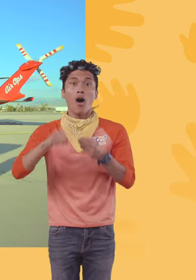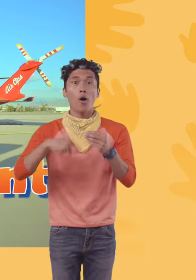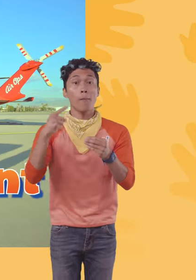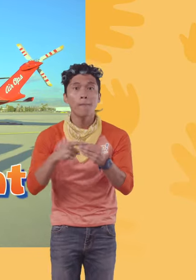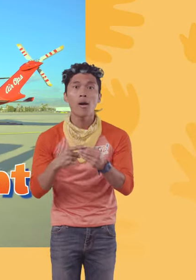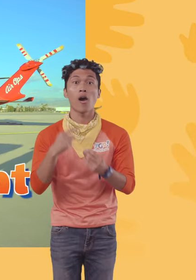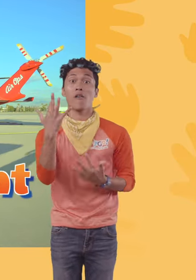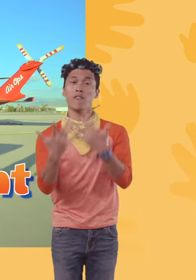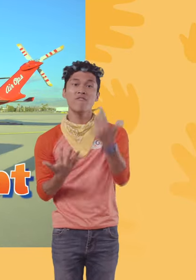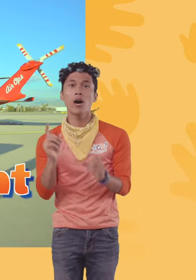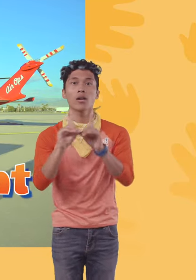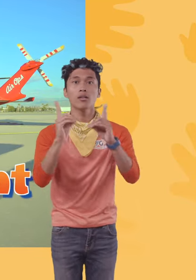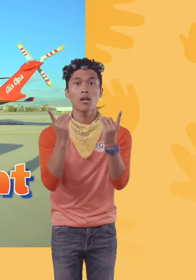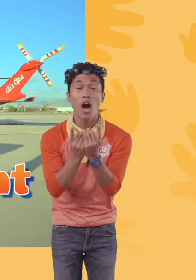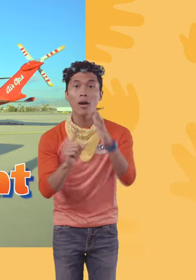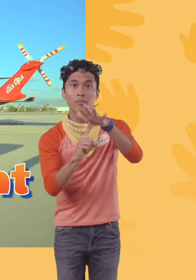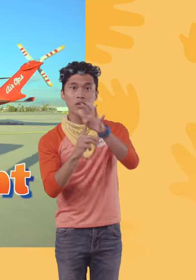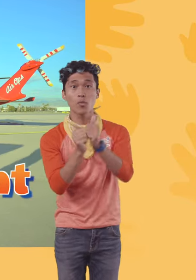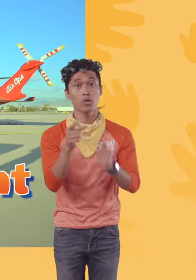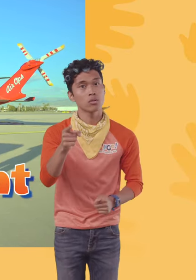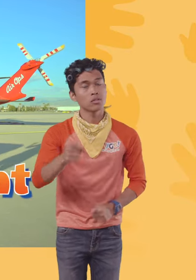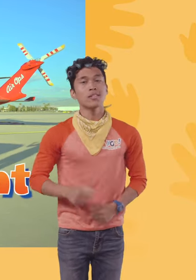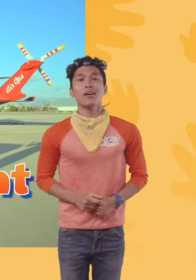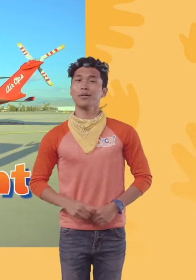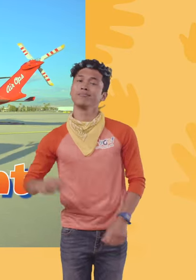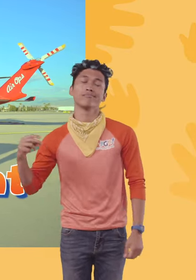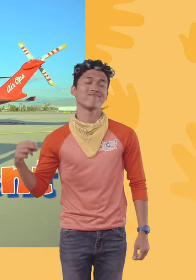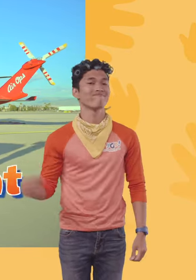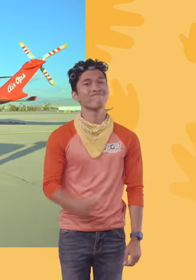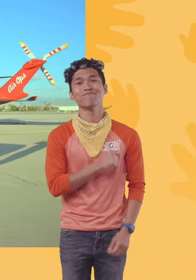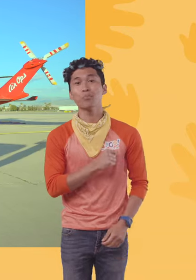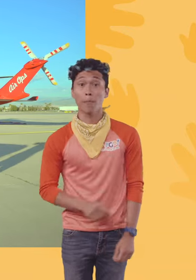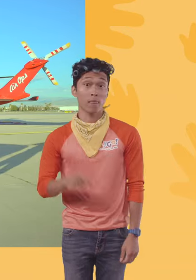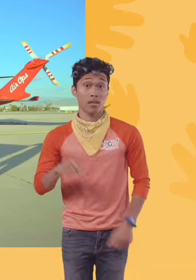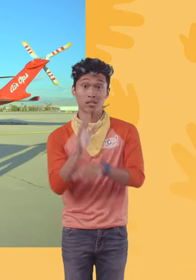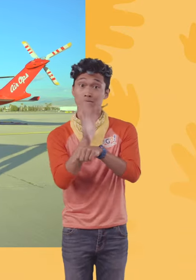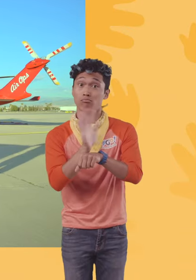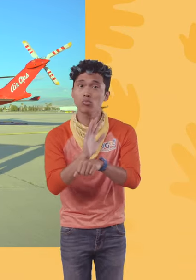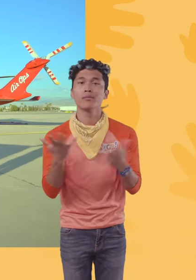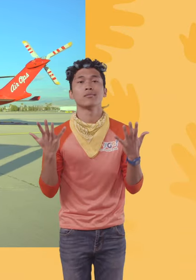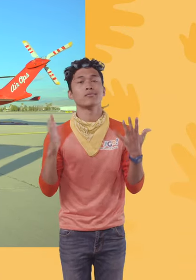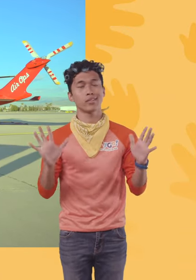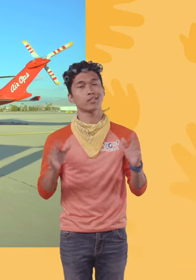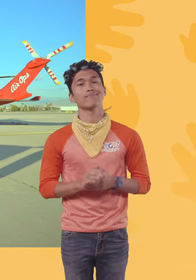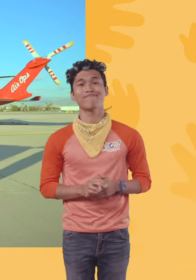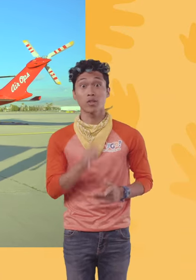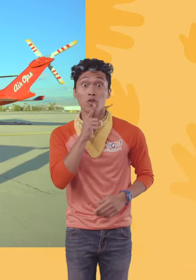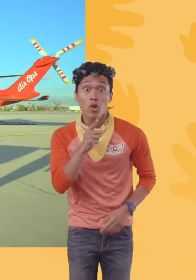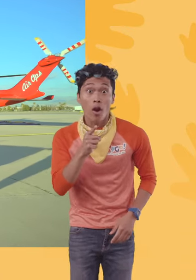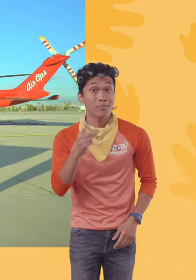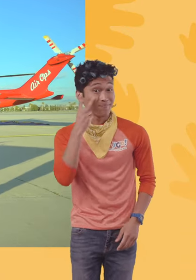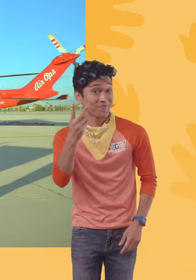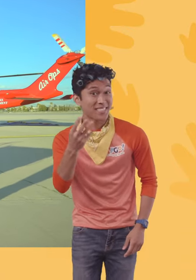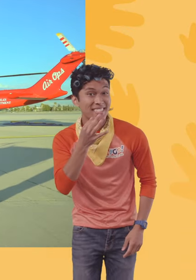About this fire department helicopter with you. Well, sorry to say, but this is the end of this video.